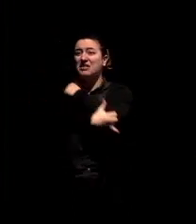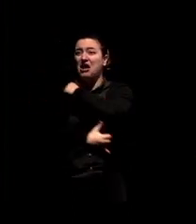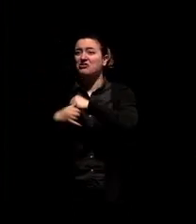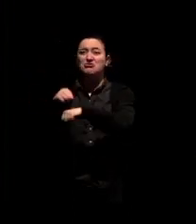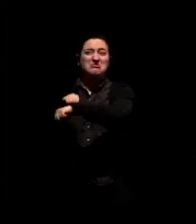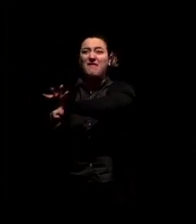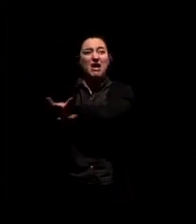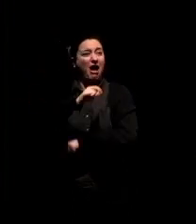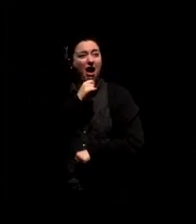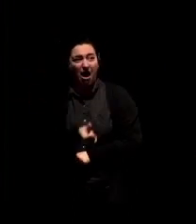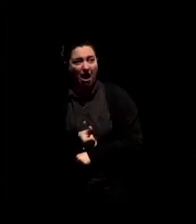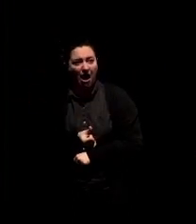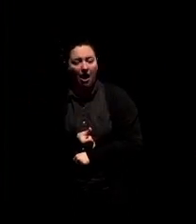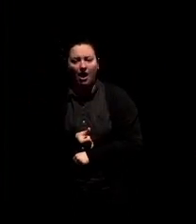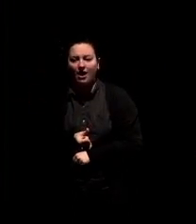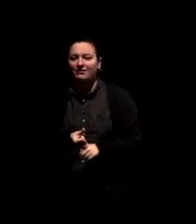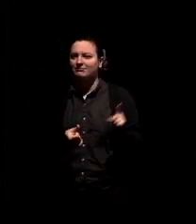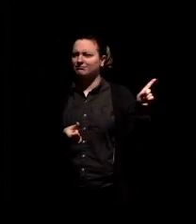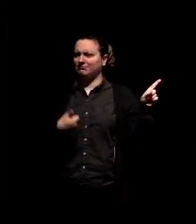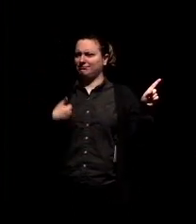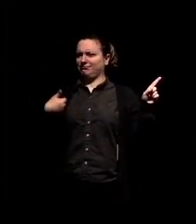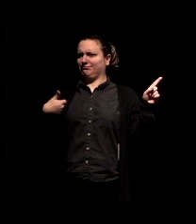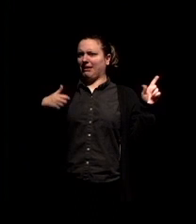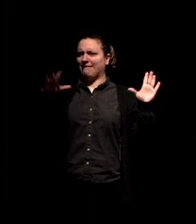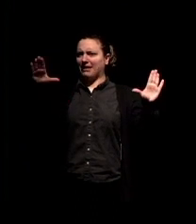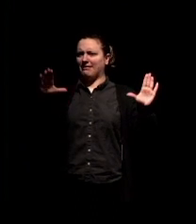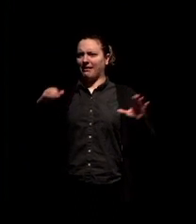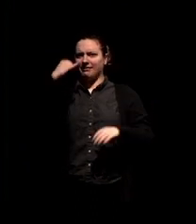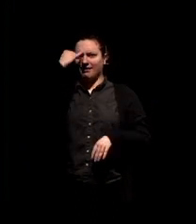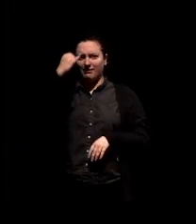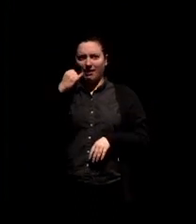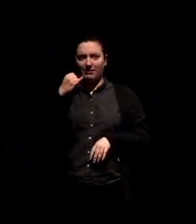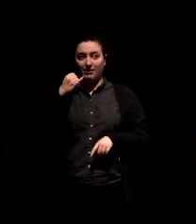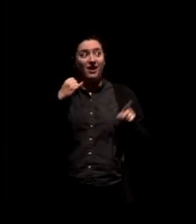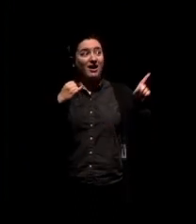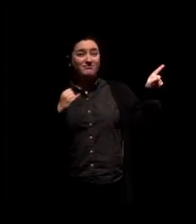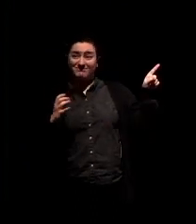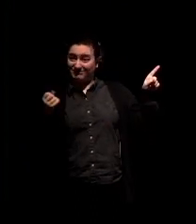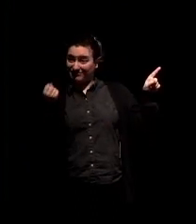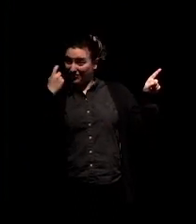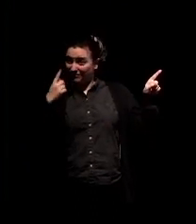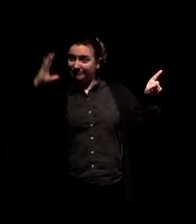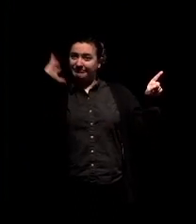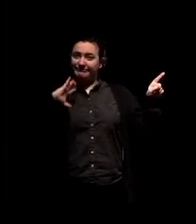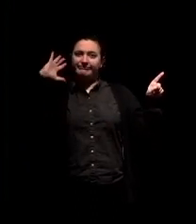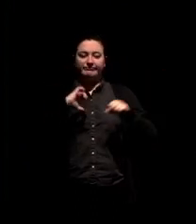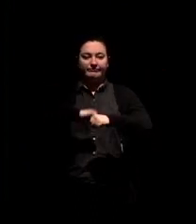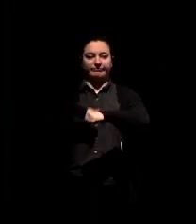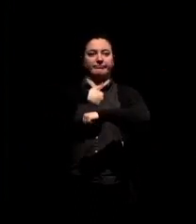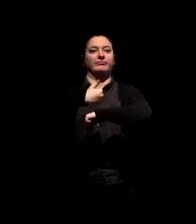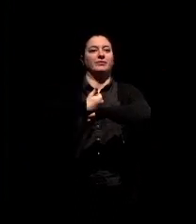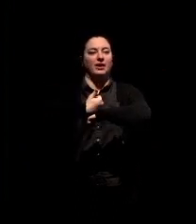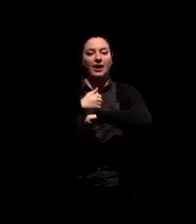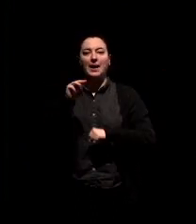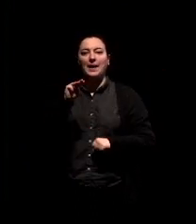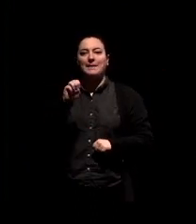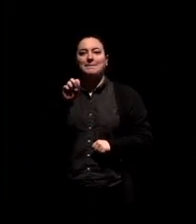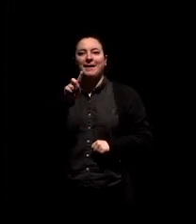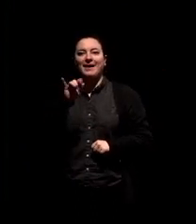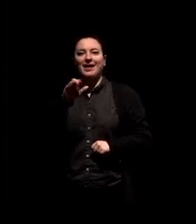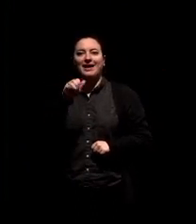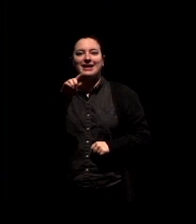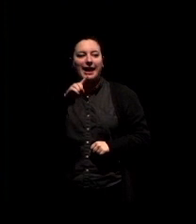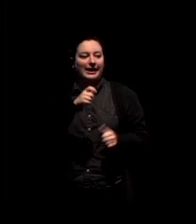how we created Medicaid one state at a time. This is how we created SNAP one state at a time,